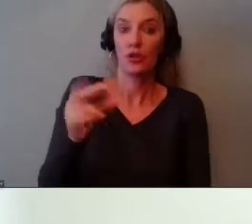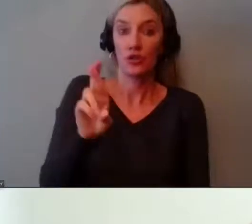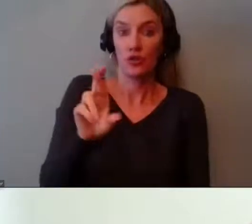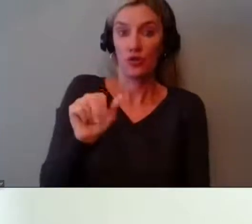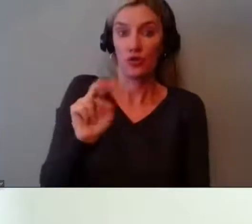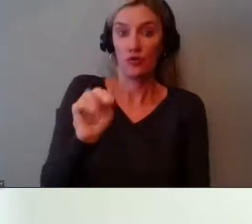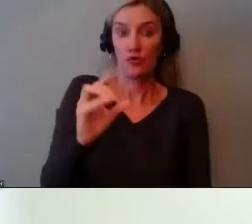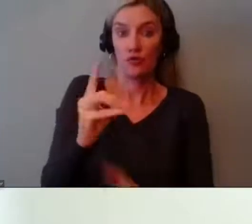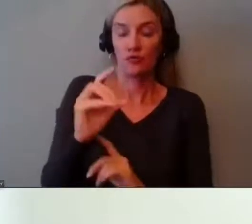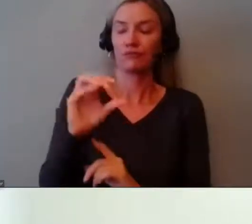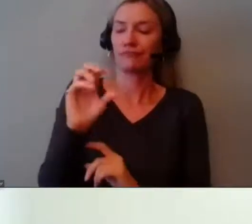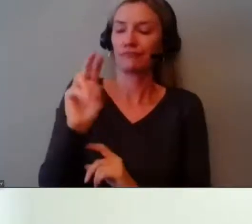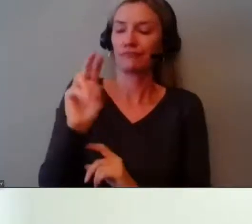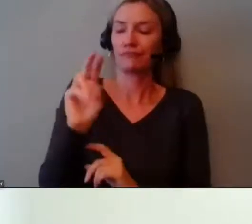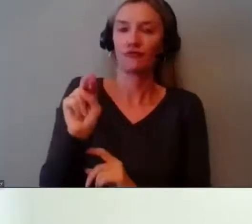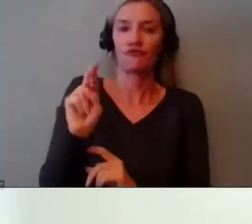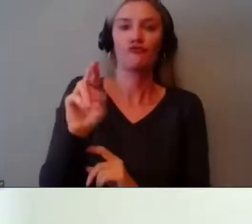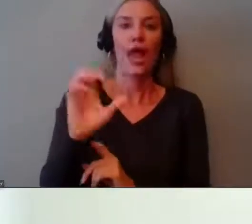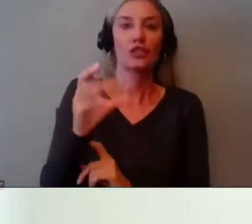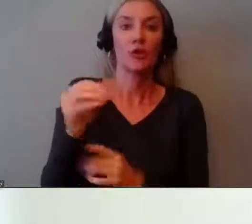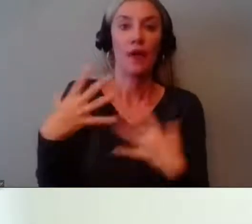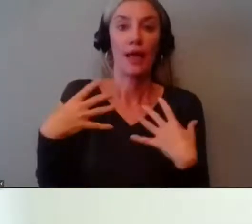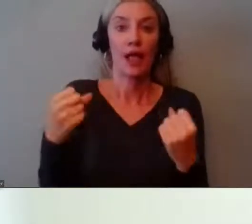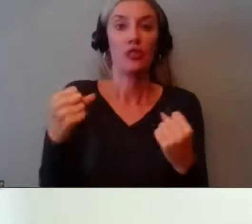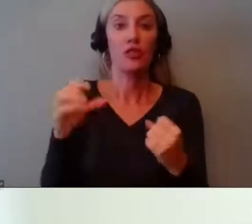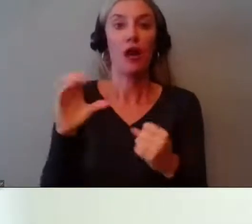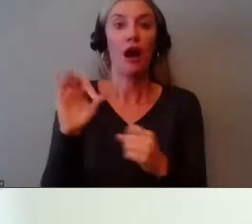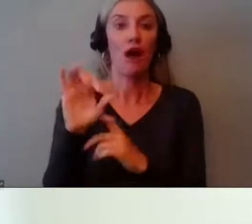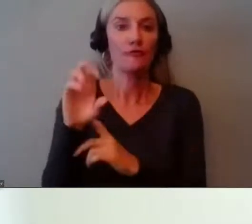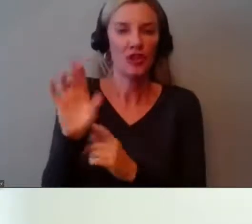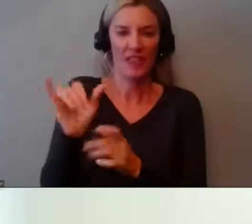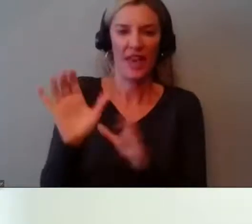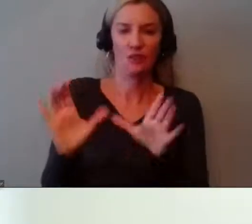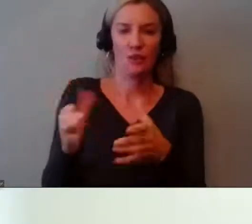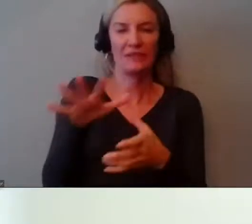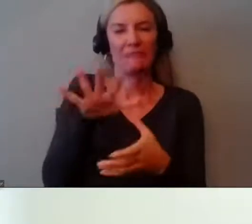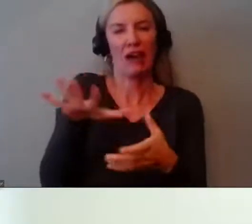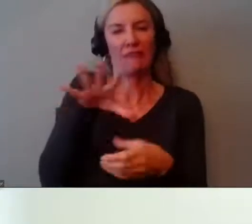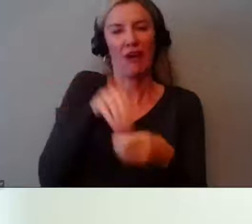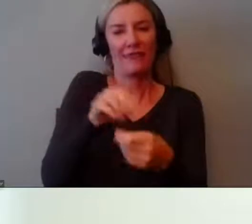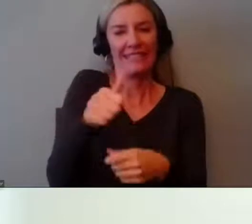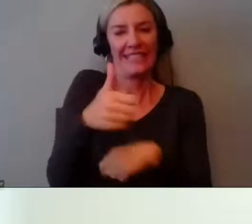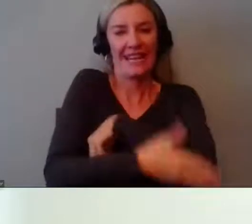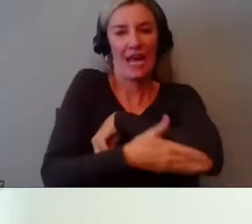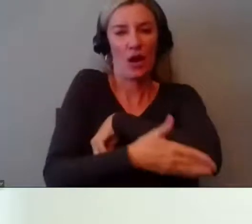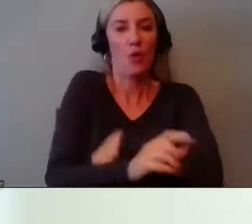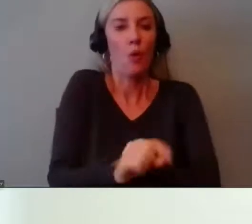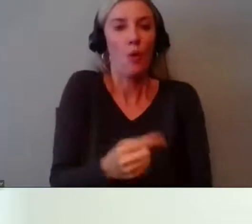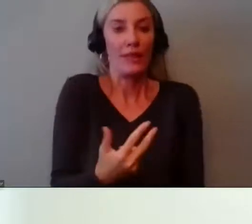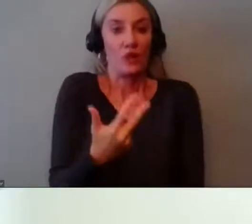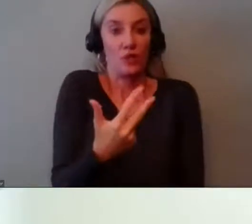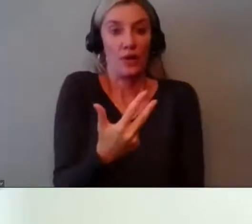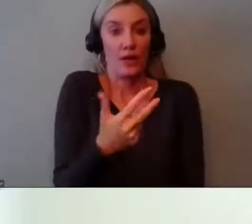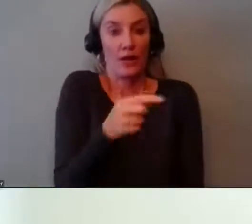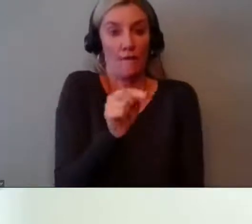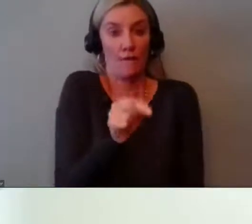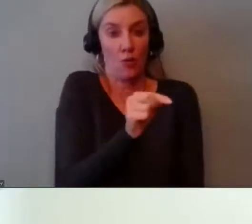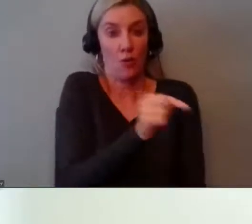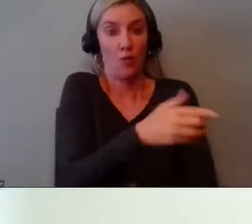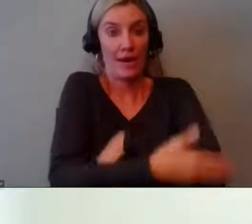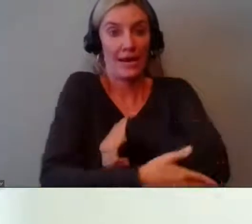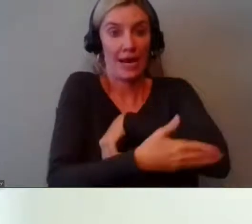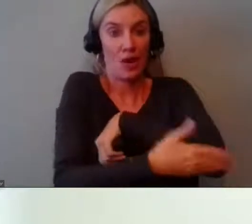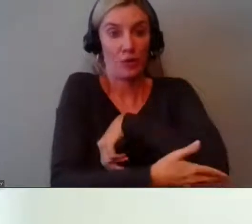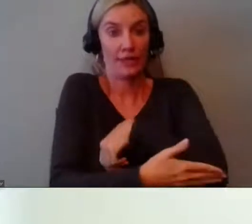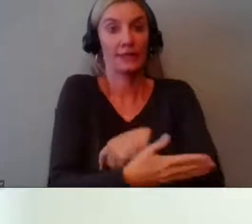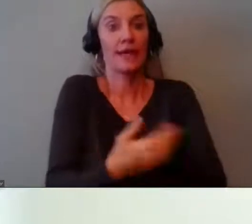which is about 10 counties, only 3 of them actually did